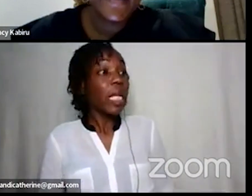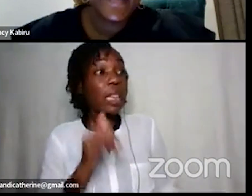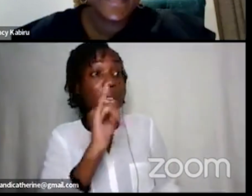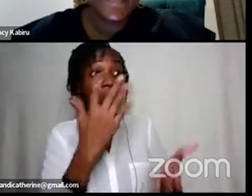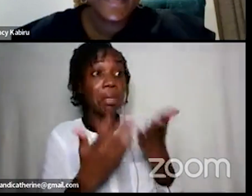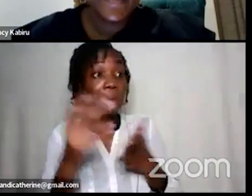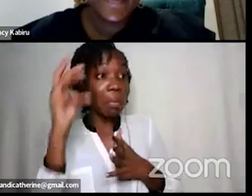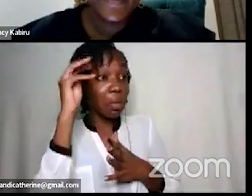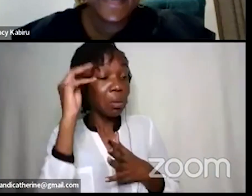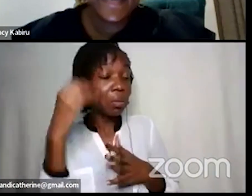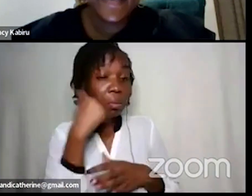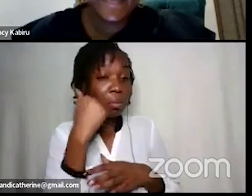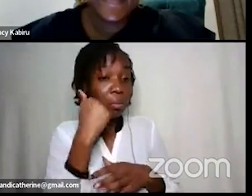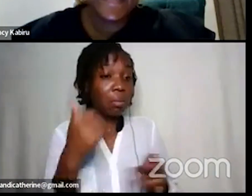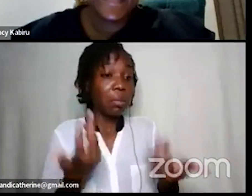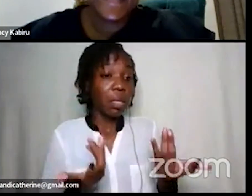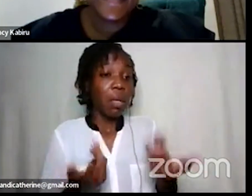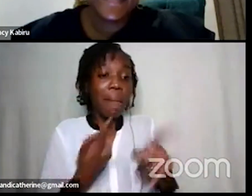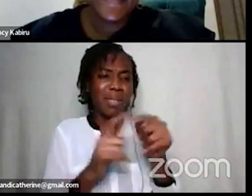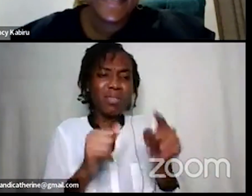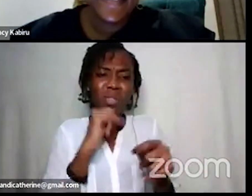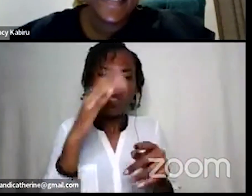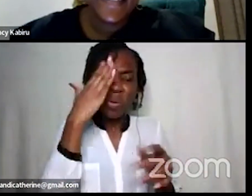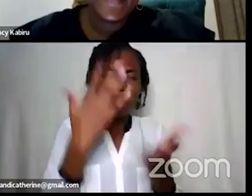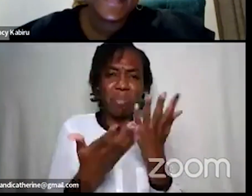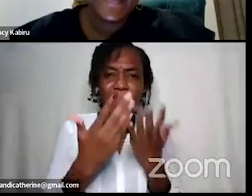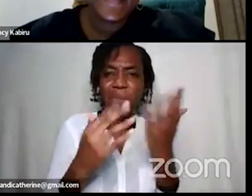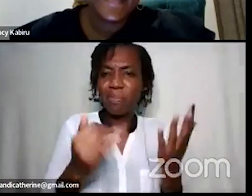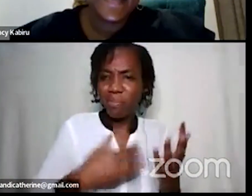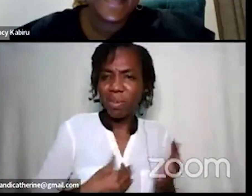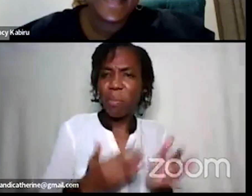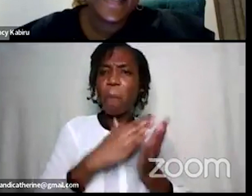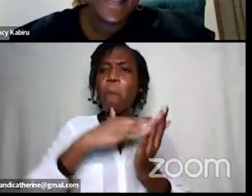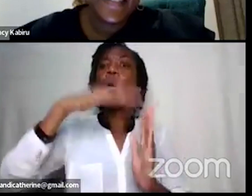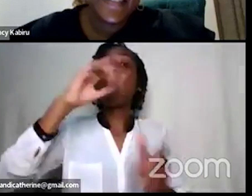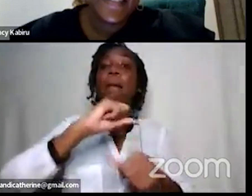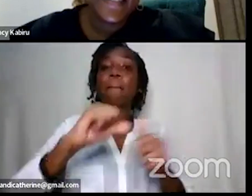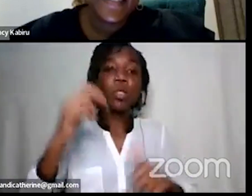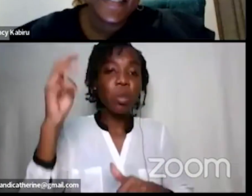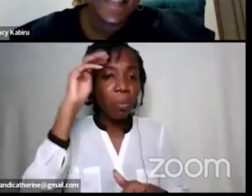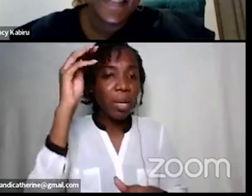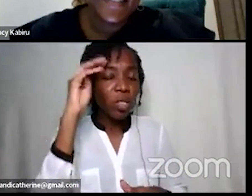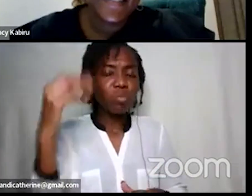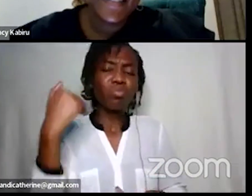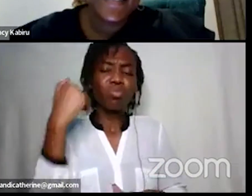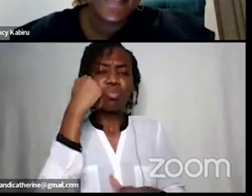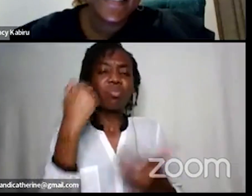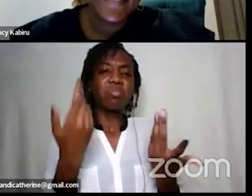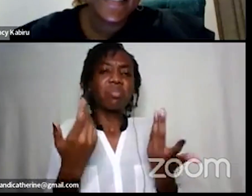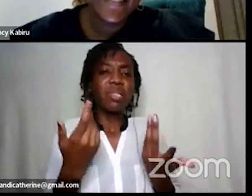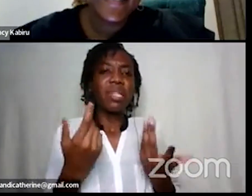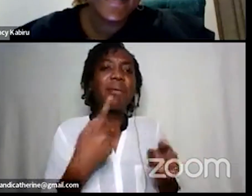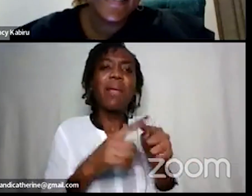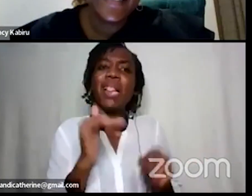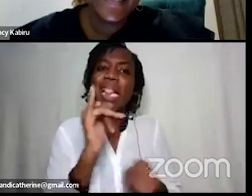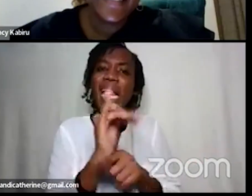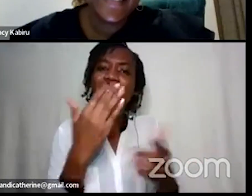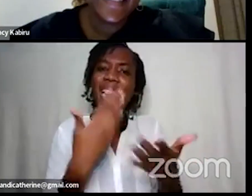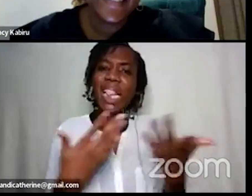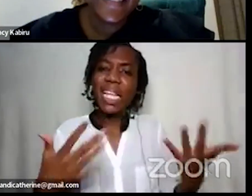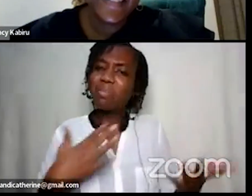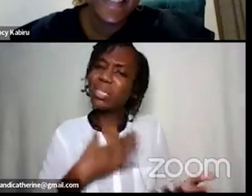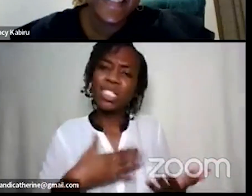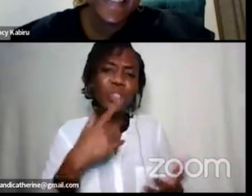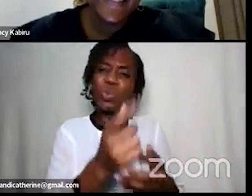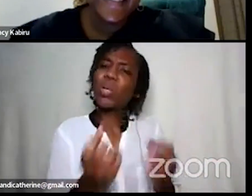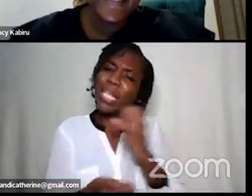don't know whether I'm too conscious about mental illnesses or I am not too conscious. I mean, this thing, please demystify it